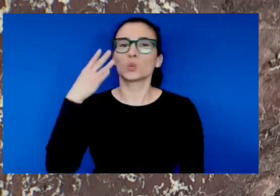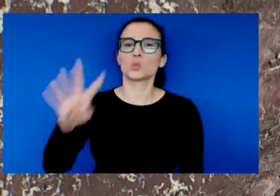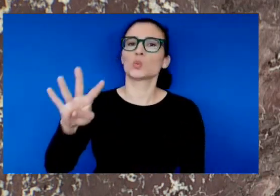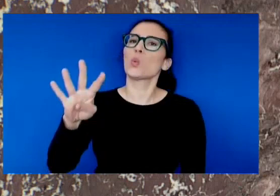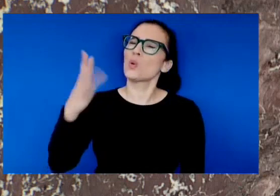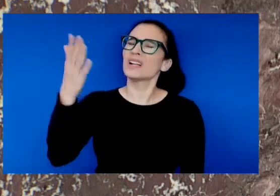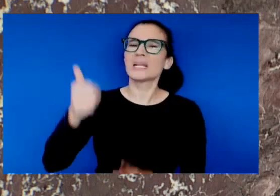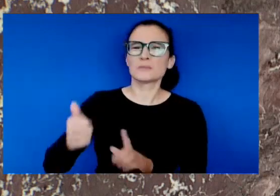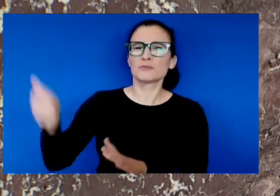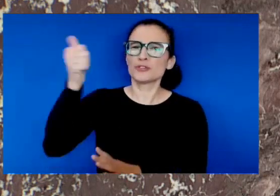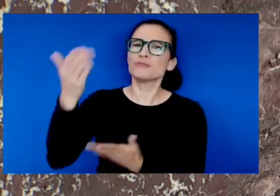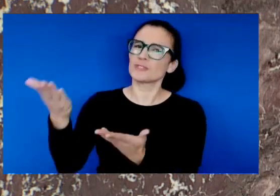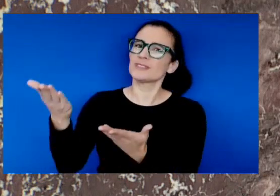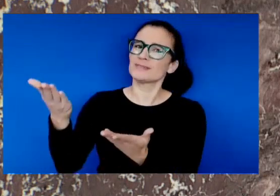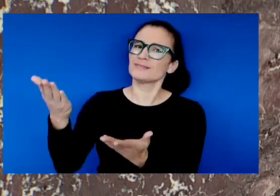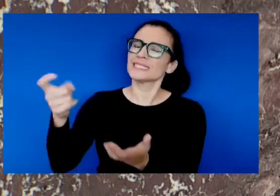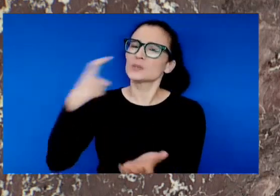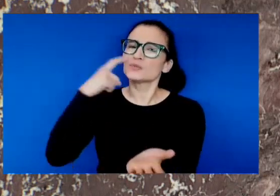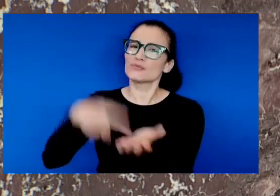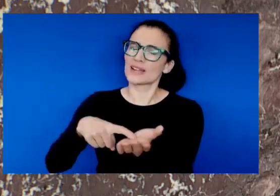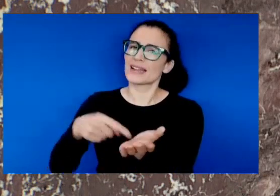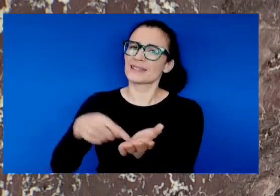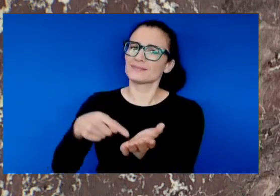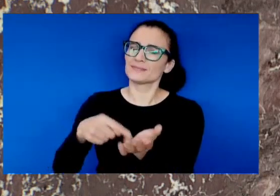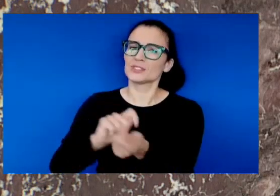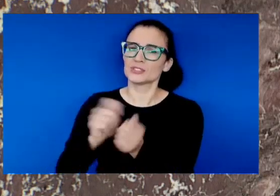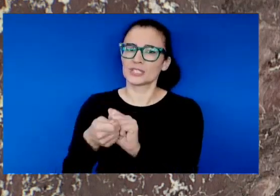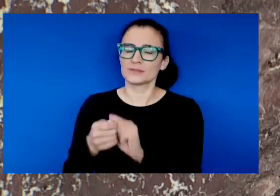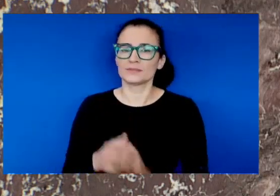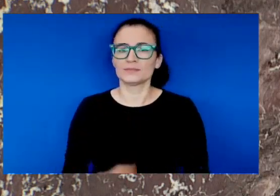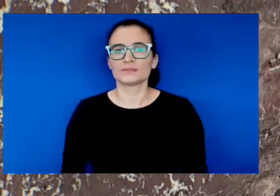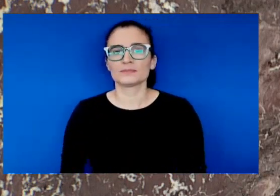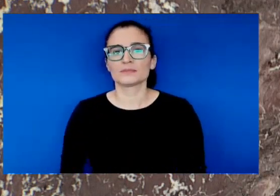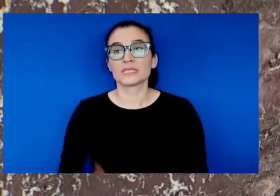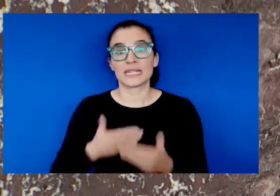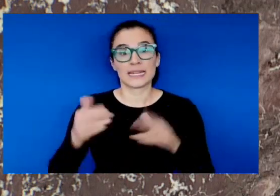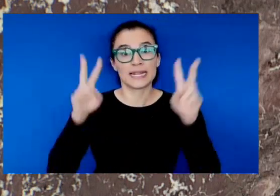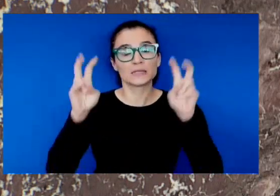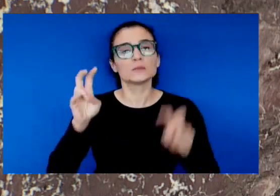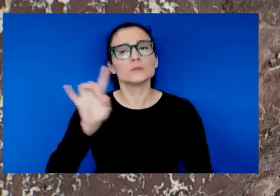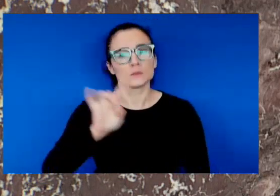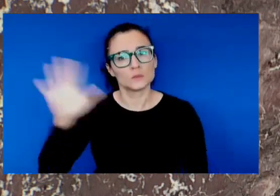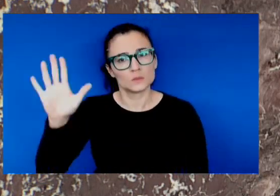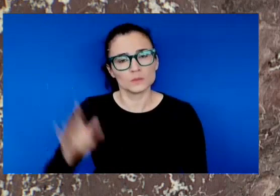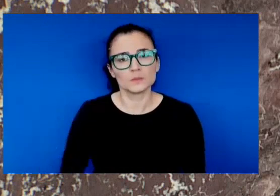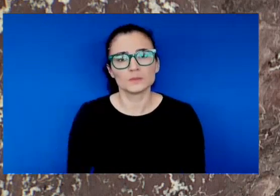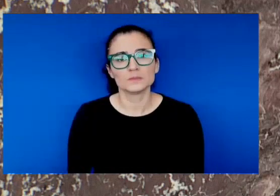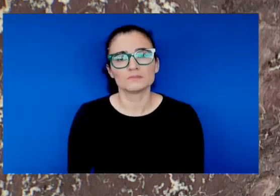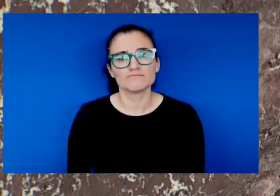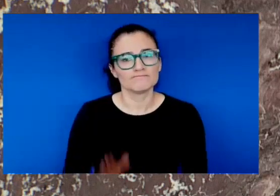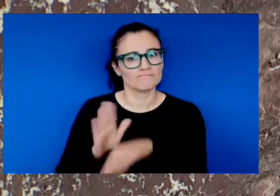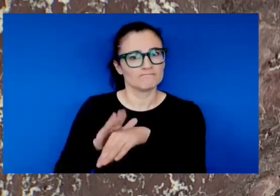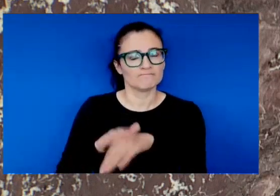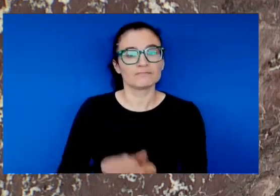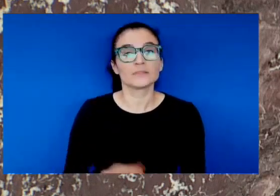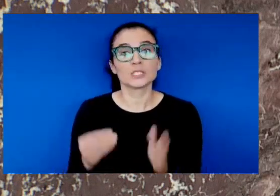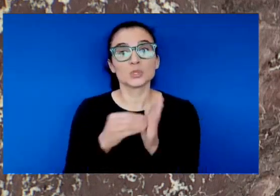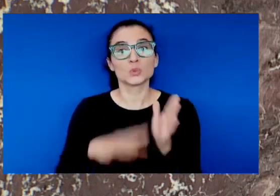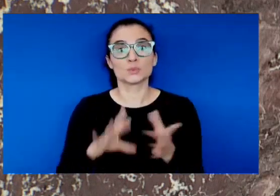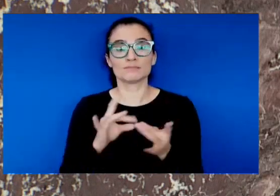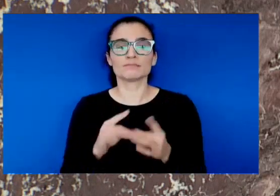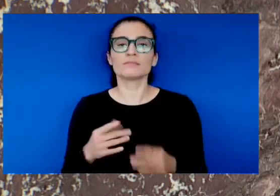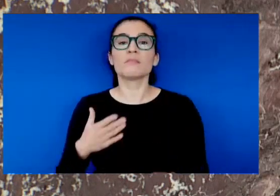is horrific. My professor stated that the massacre of Jews on October 7th